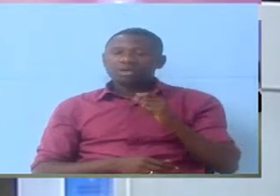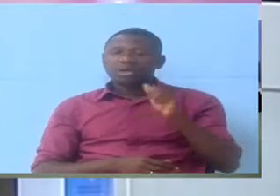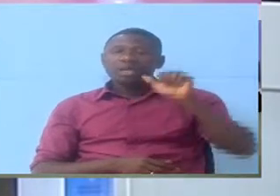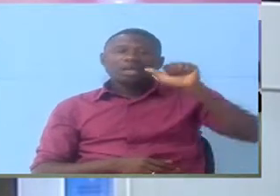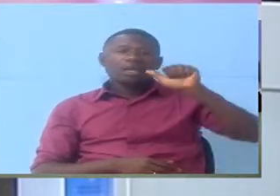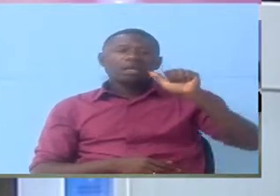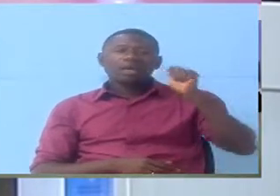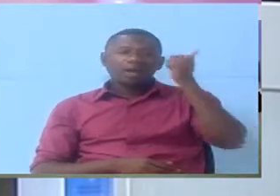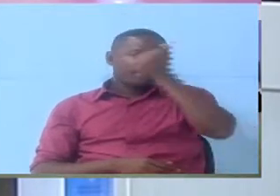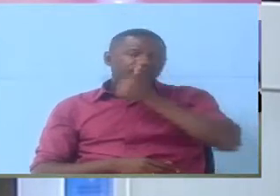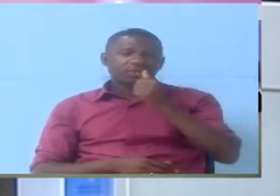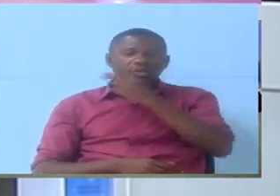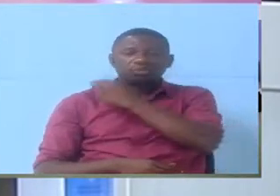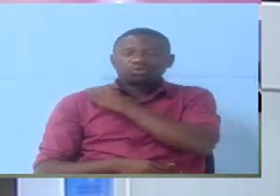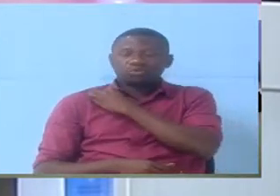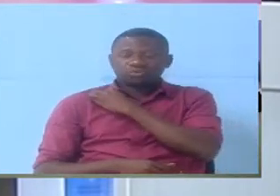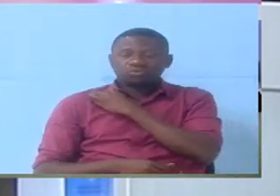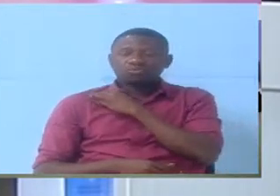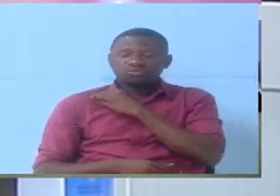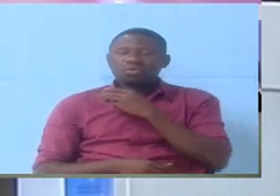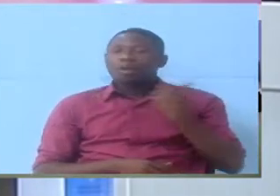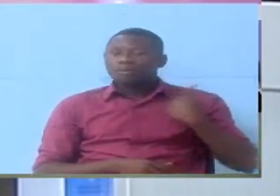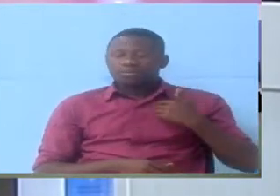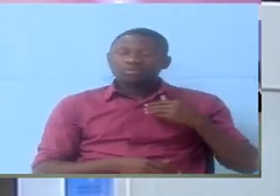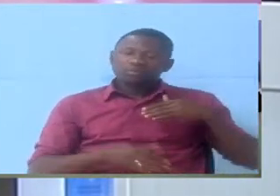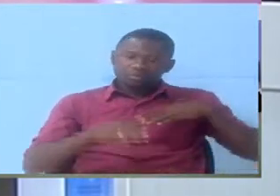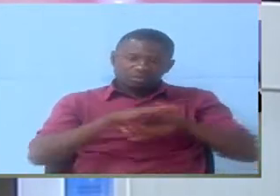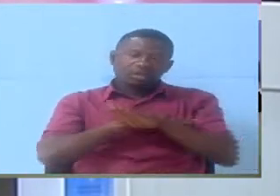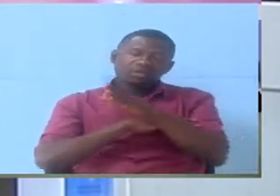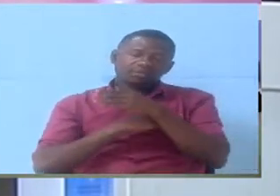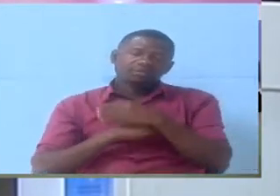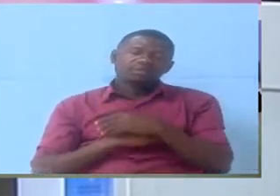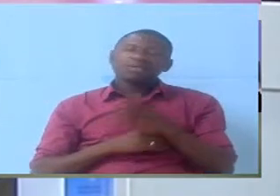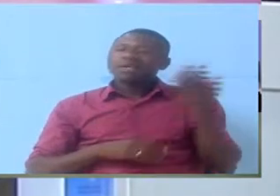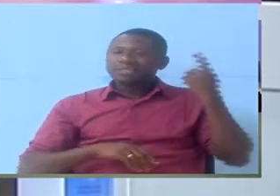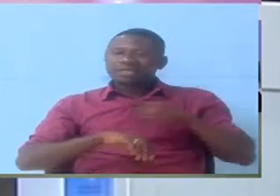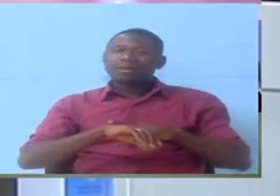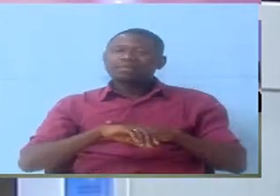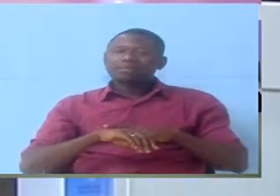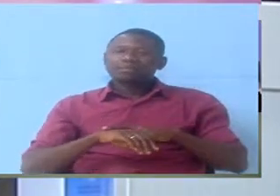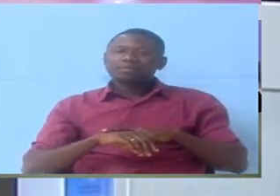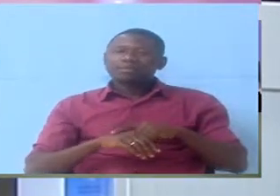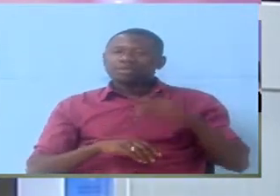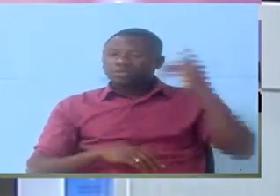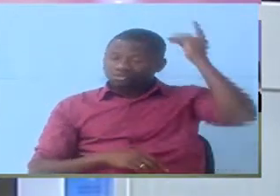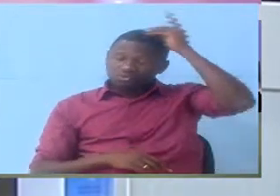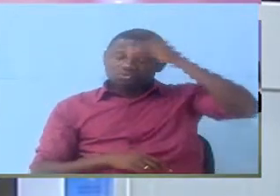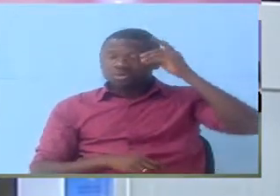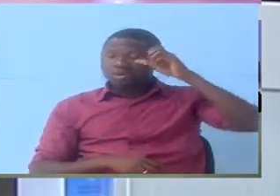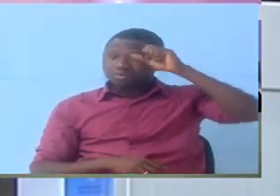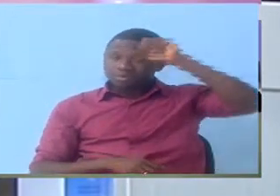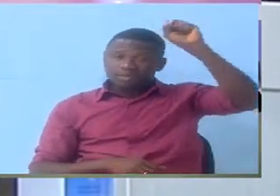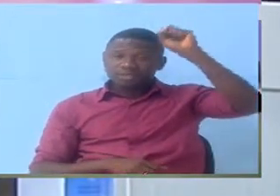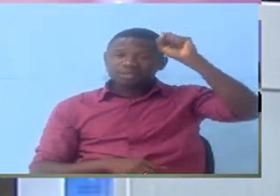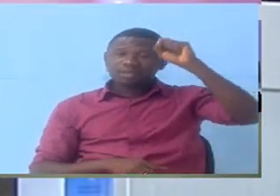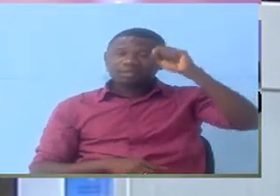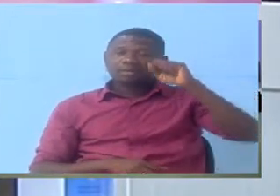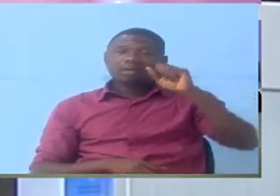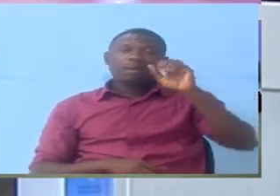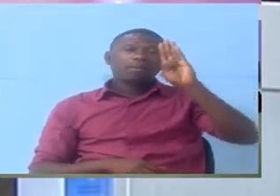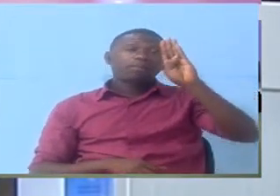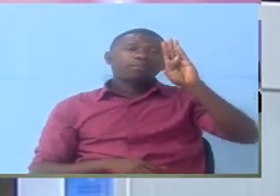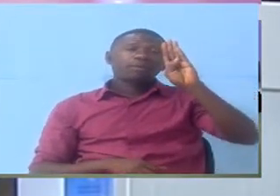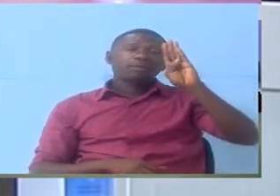kafo wala mo lubije. Then Bashir President Bashir. Go to mo Sudan la President Bashir. I voted no UN will ever enter or set foot